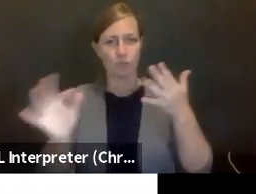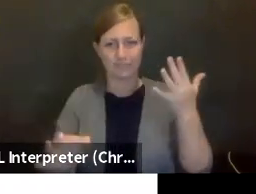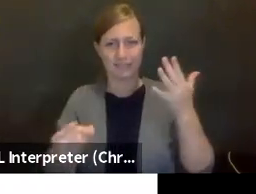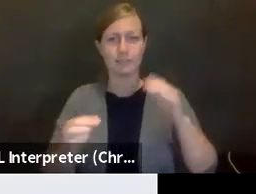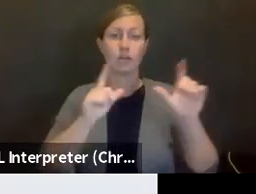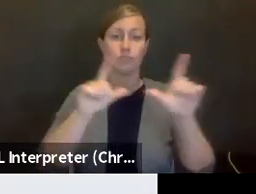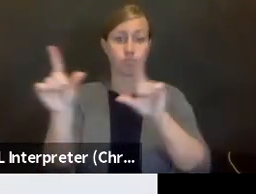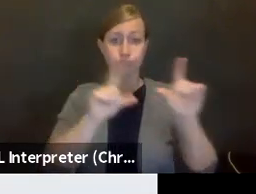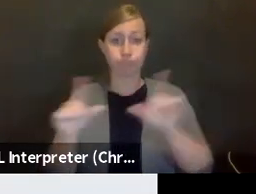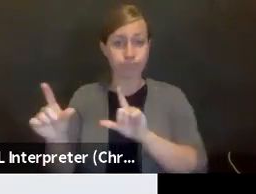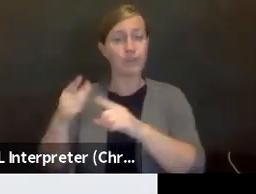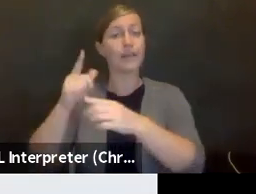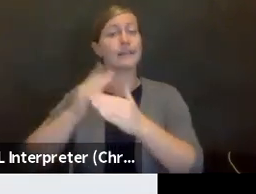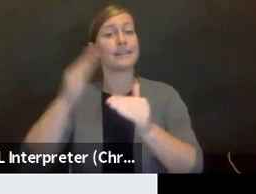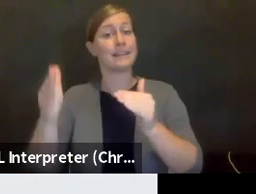video.